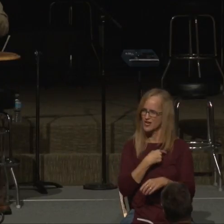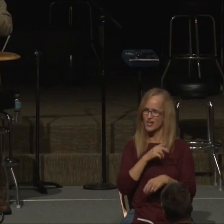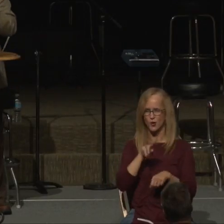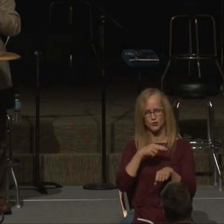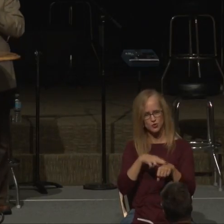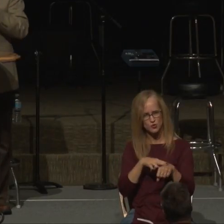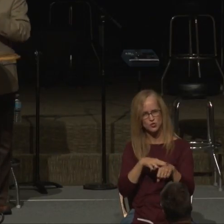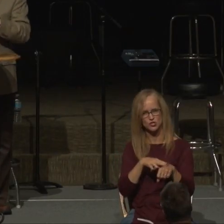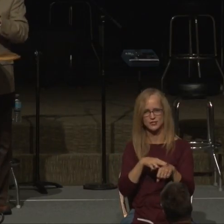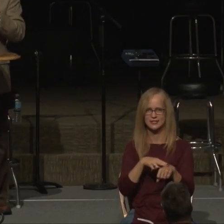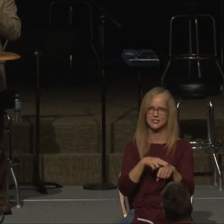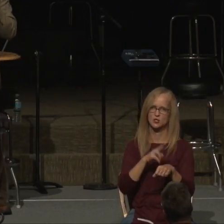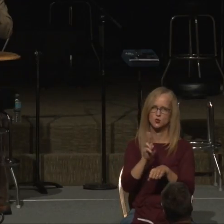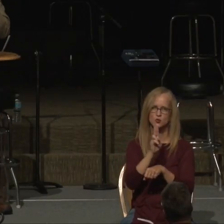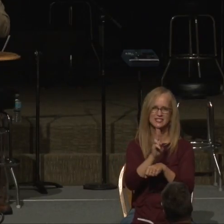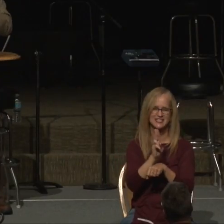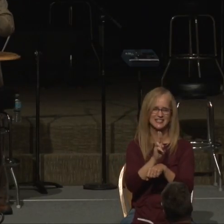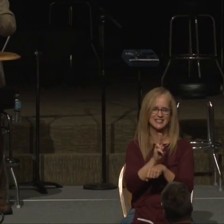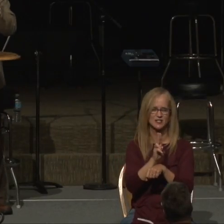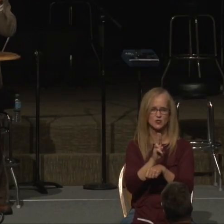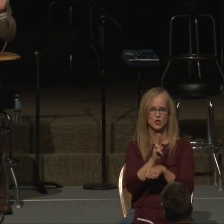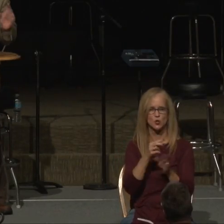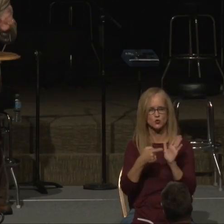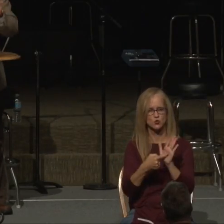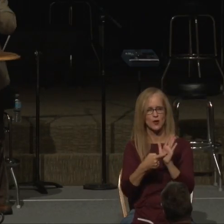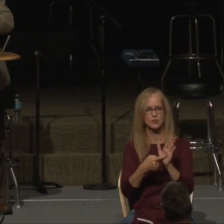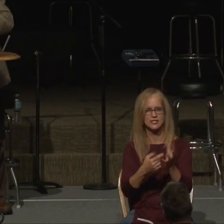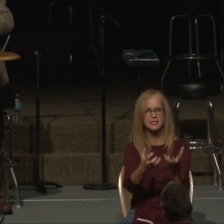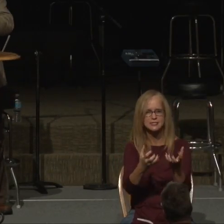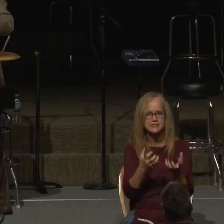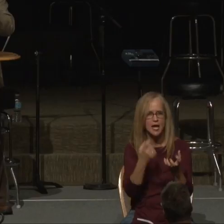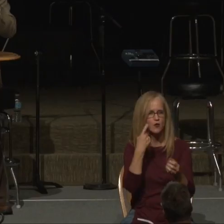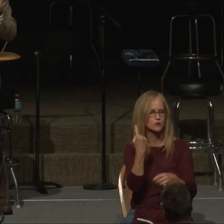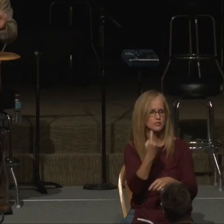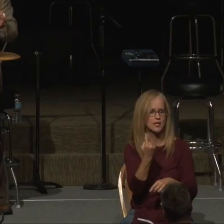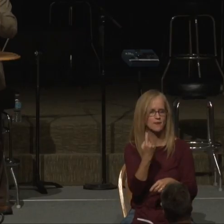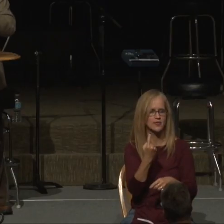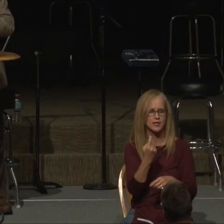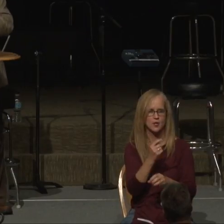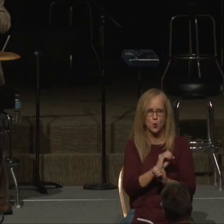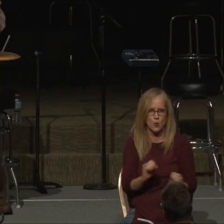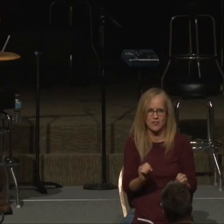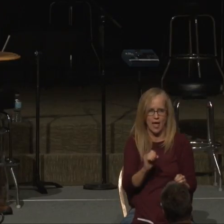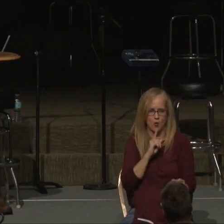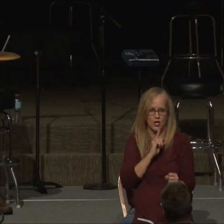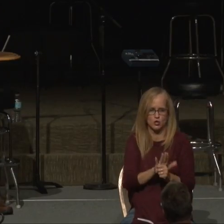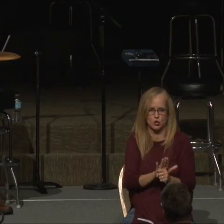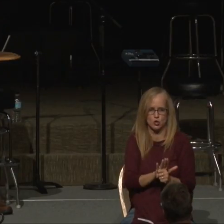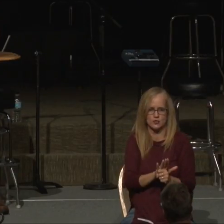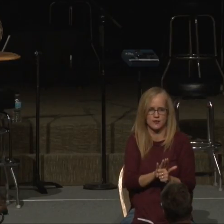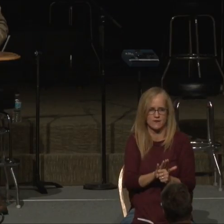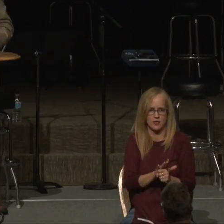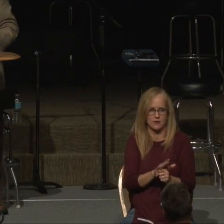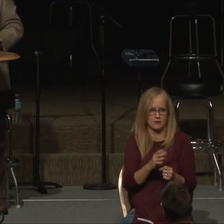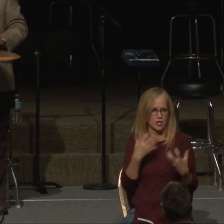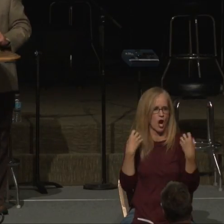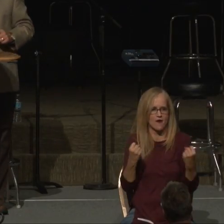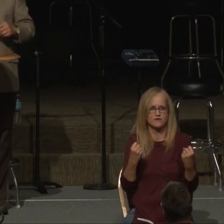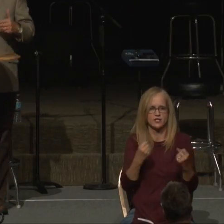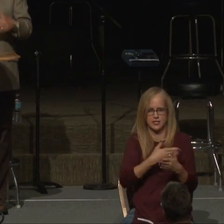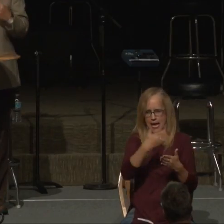usually using it to represent desire for something without assurance of a confident